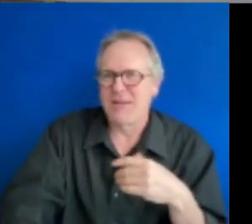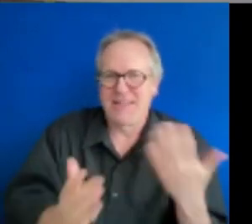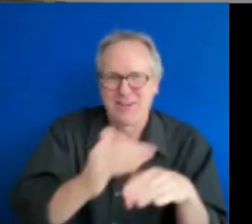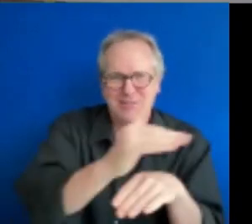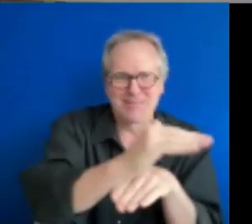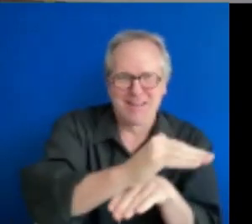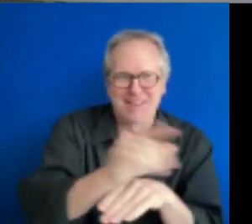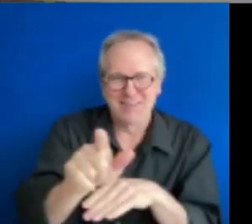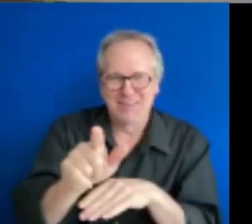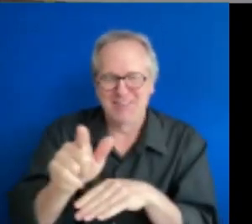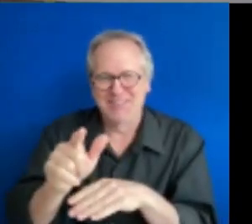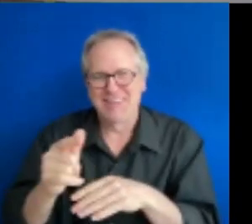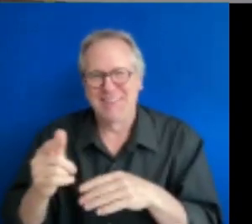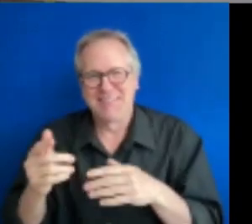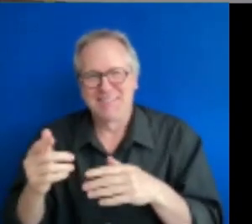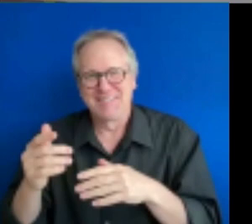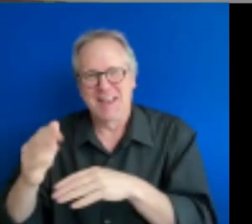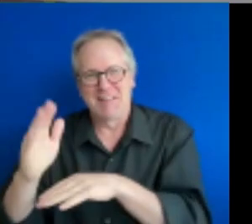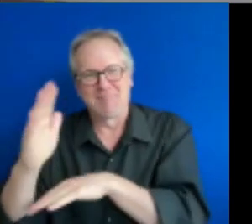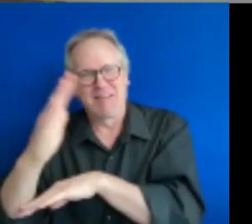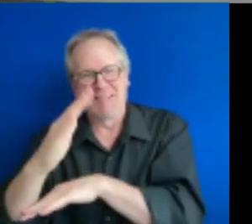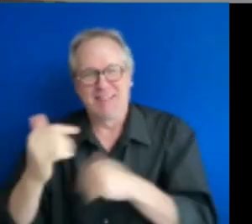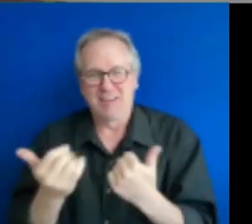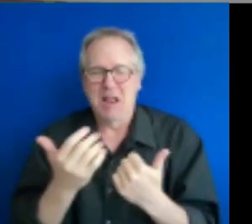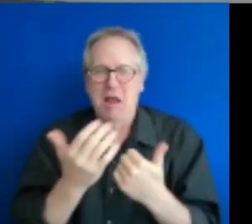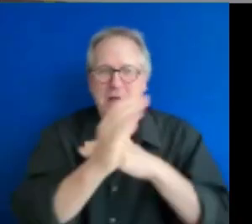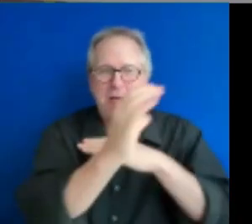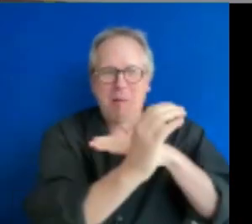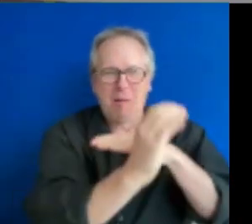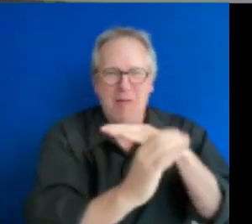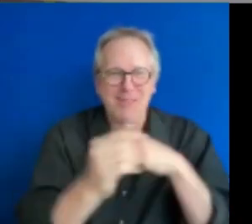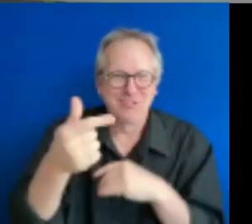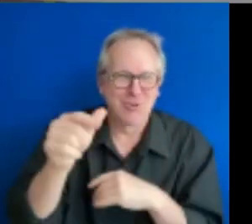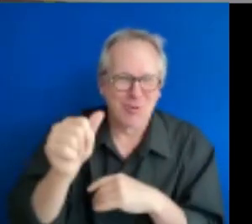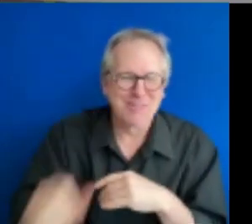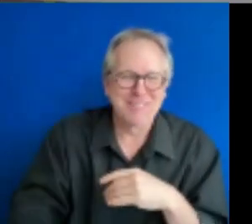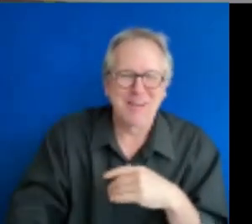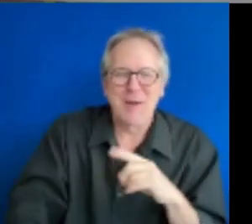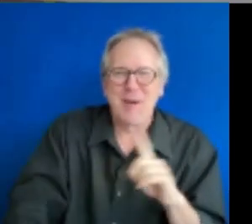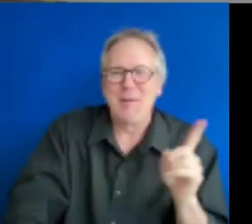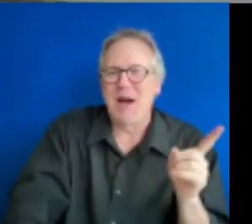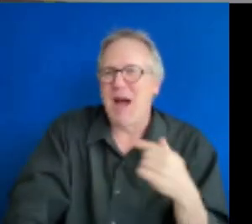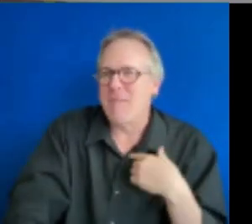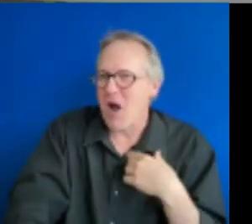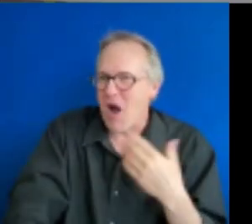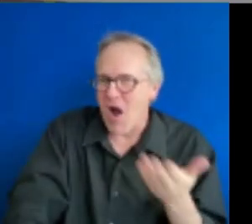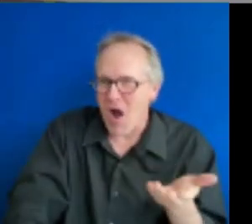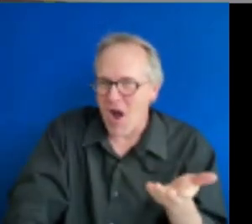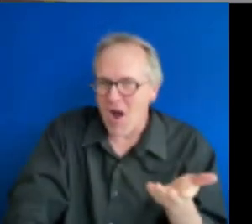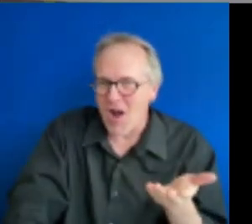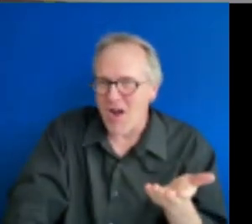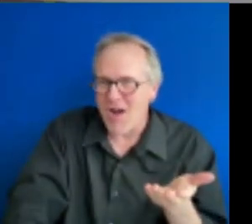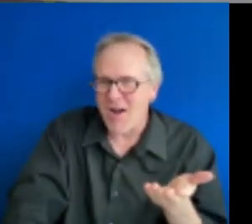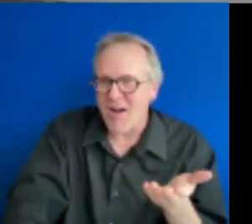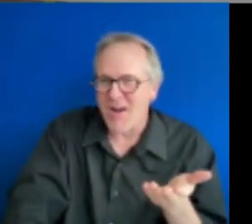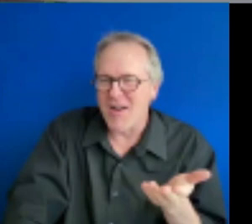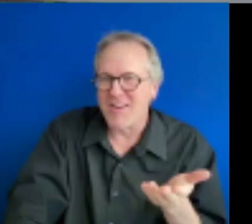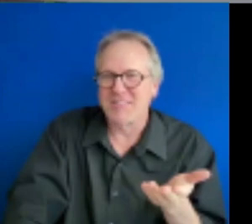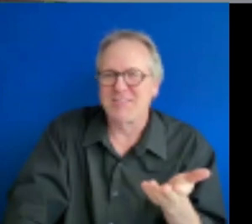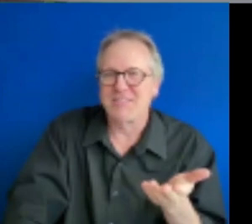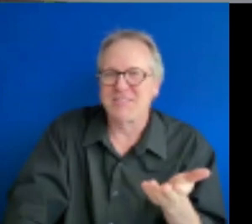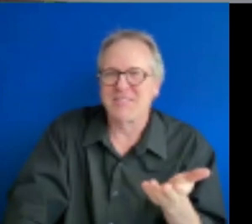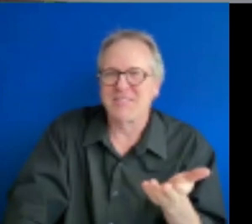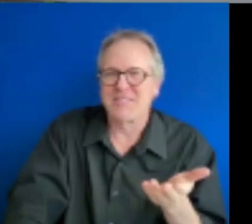are down here in Georgia. We're heading into the evening, but I am just honored to be a part of this forum.